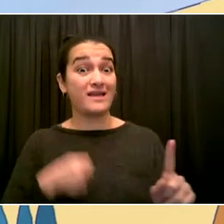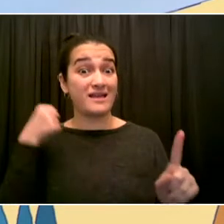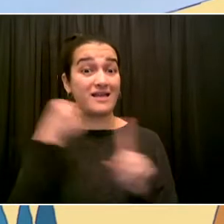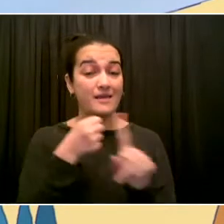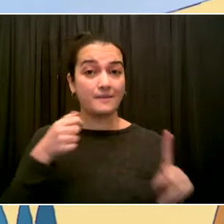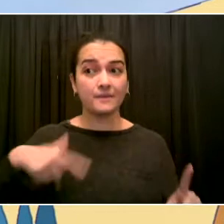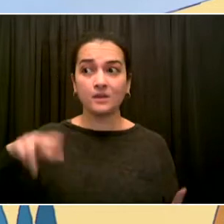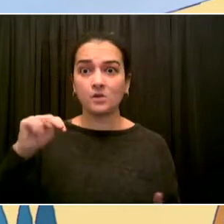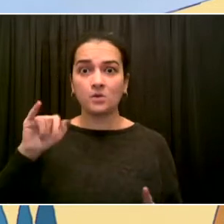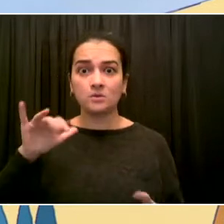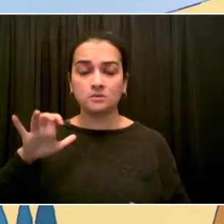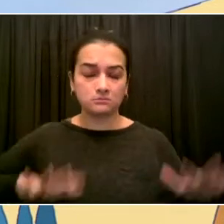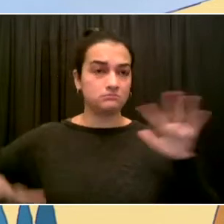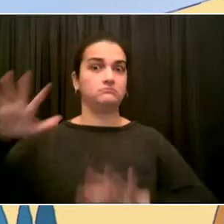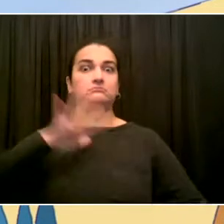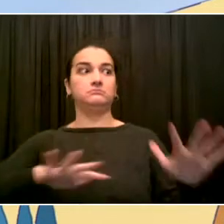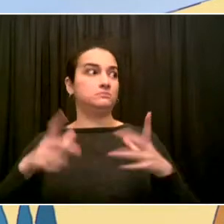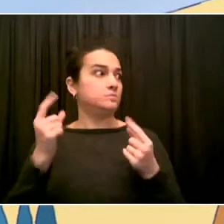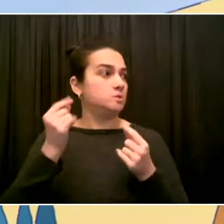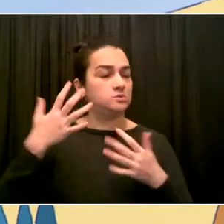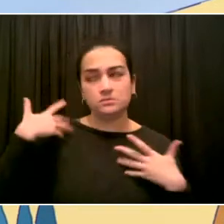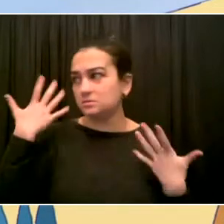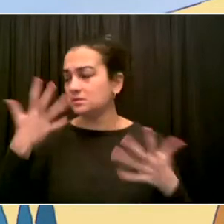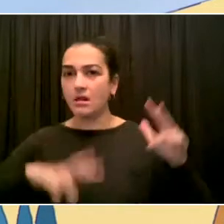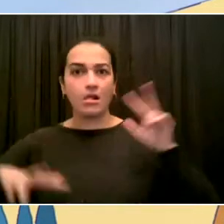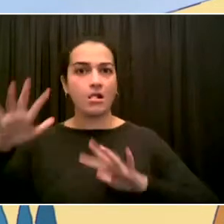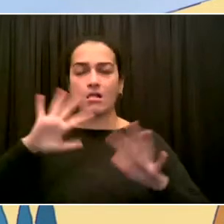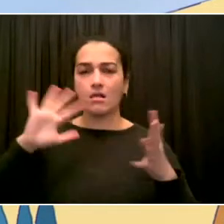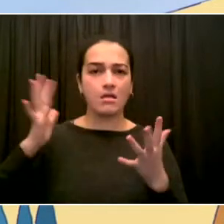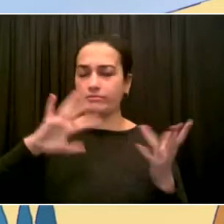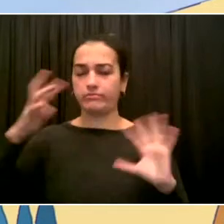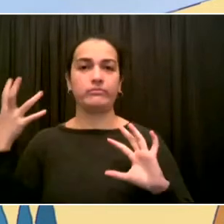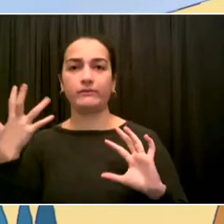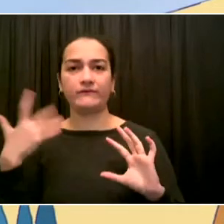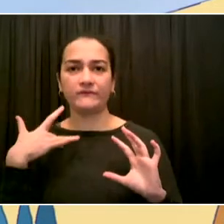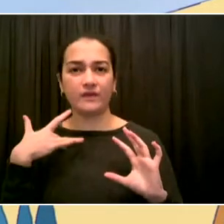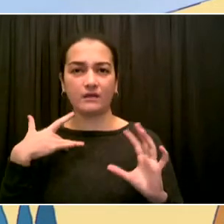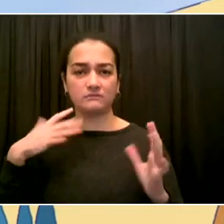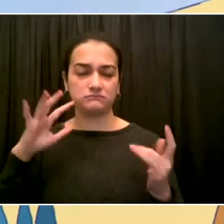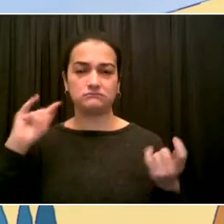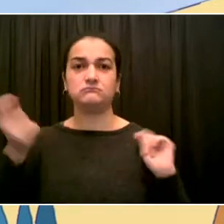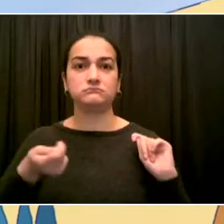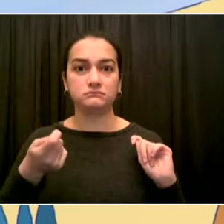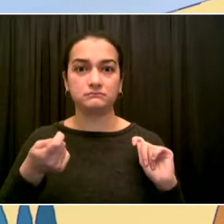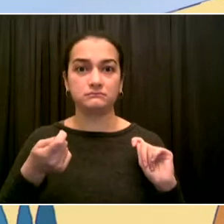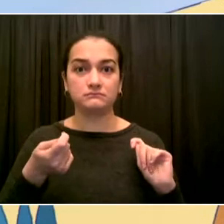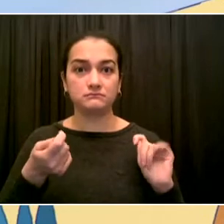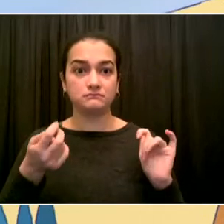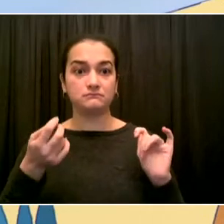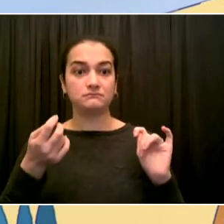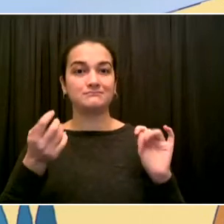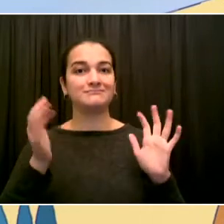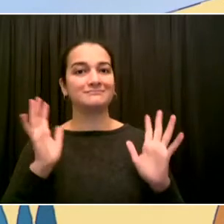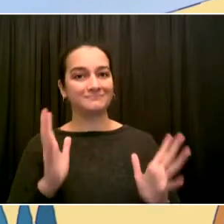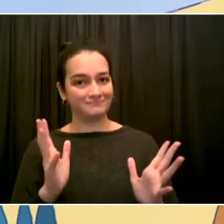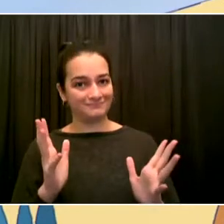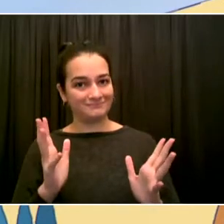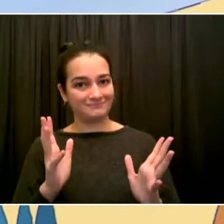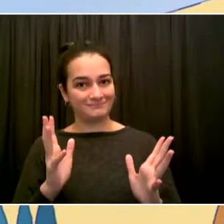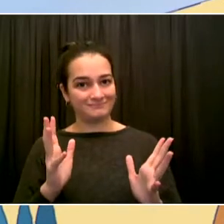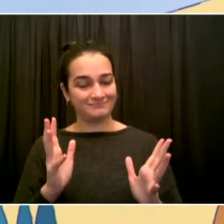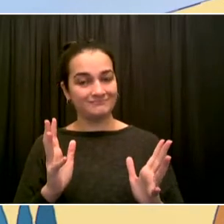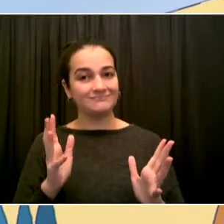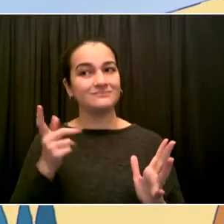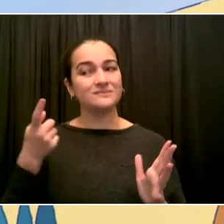challenges. And that starts with keeping a roof over their heads, making sure that their families knew they would have housing